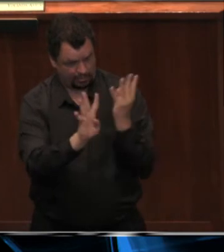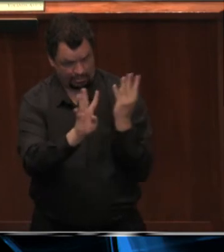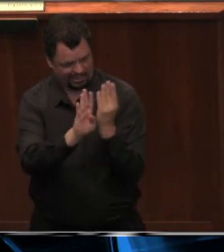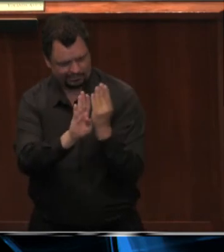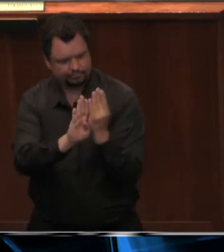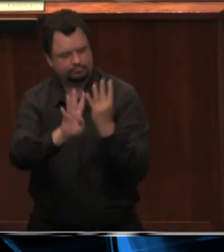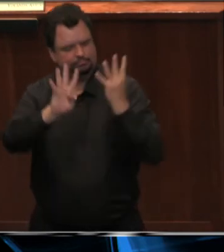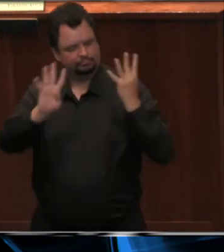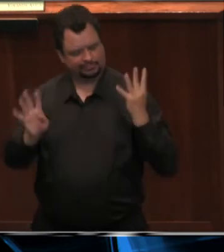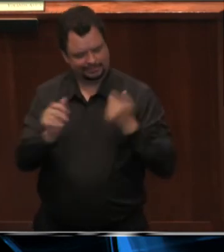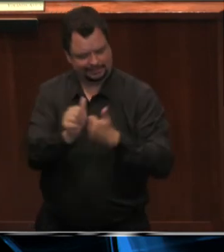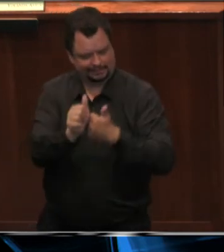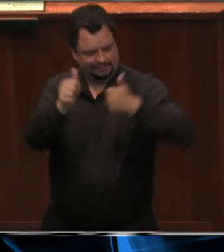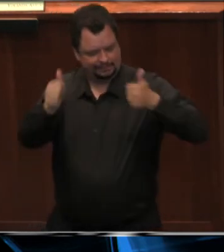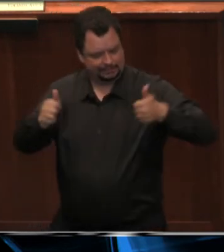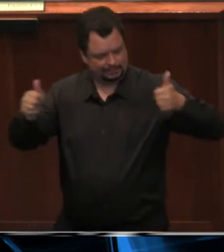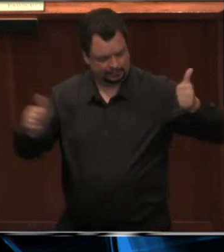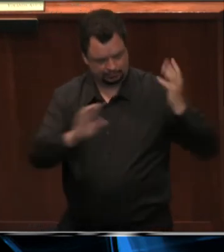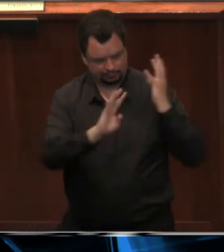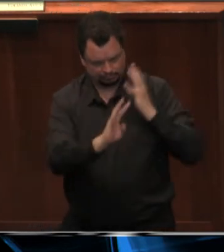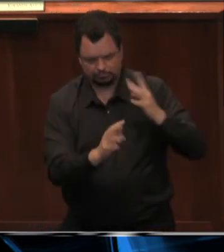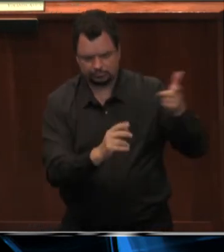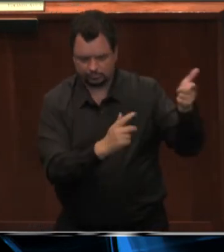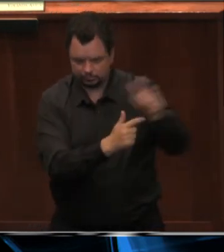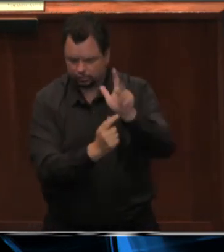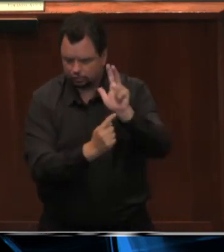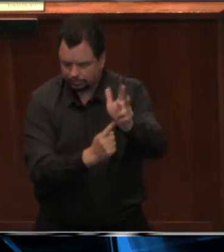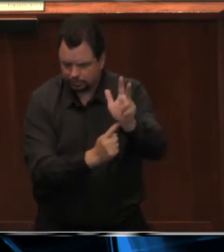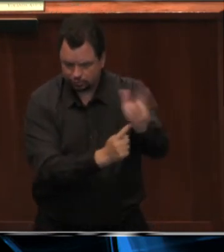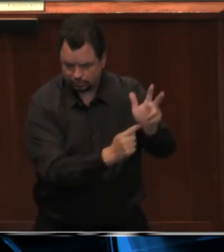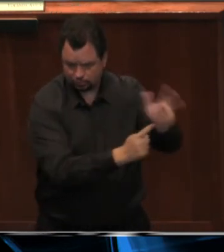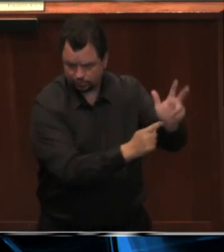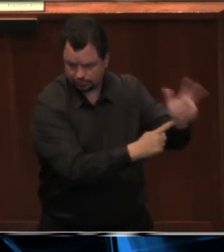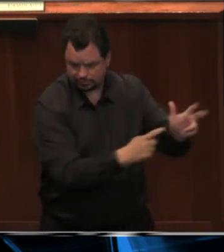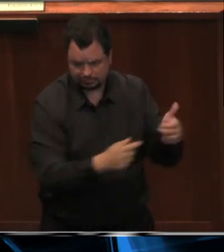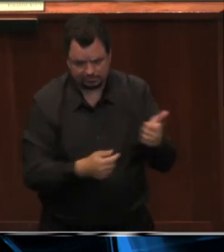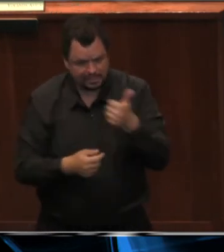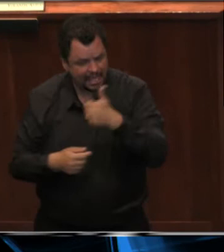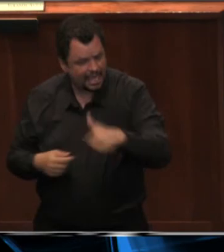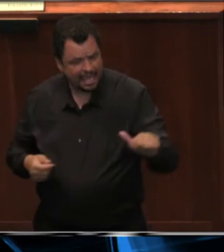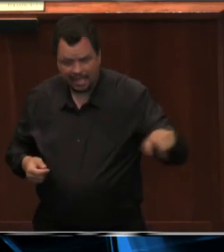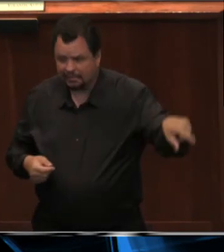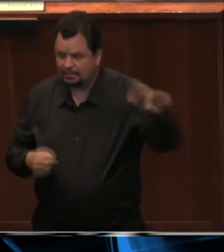there any public comment? Who would like to speak first?